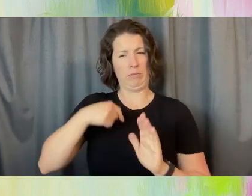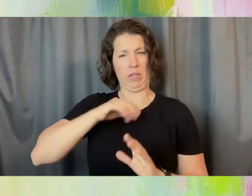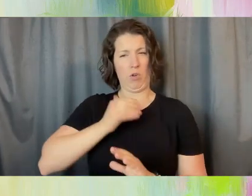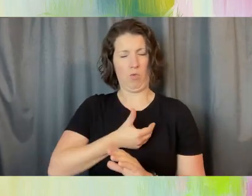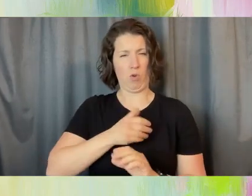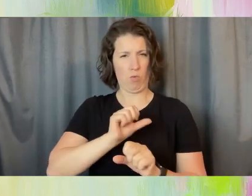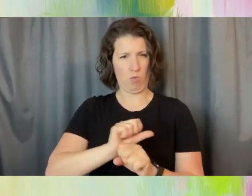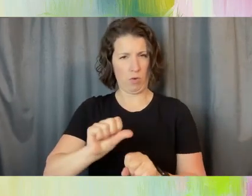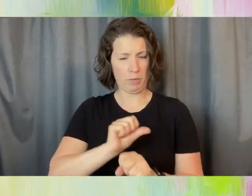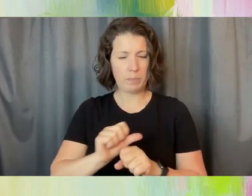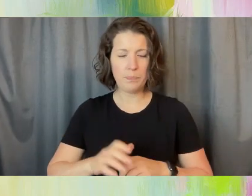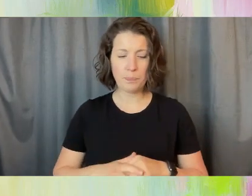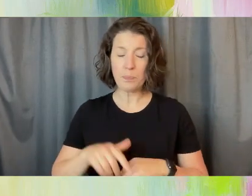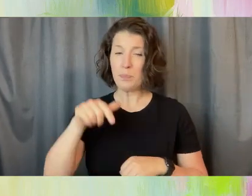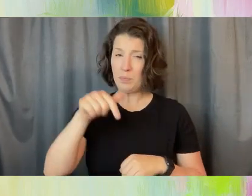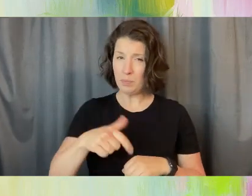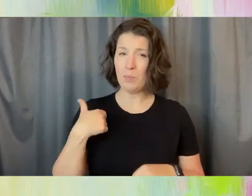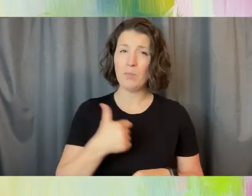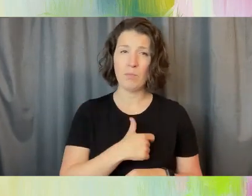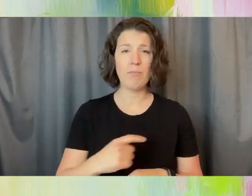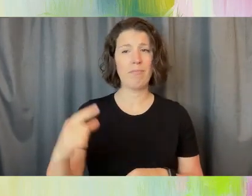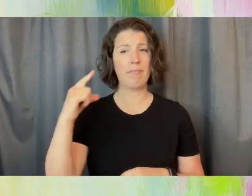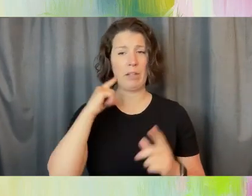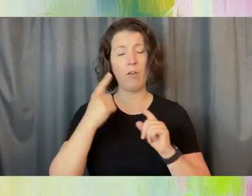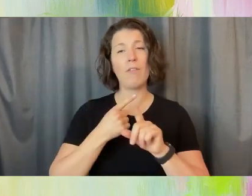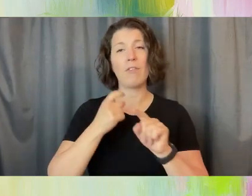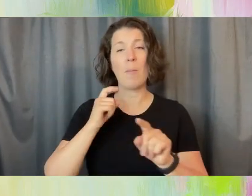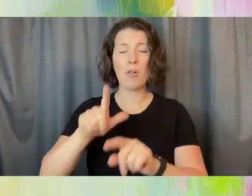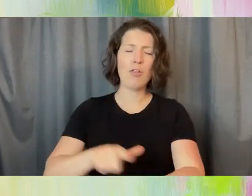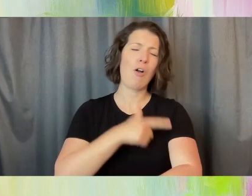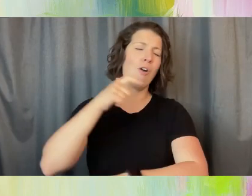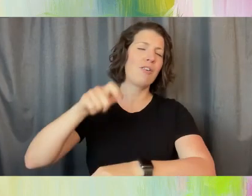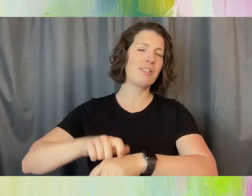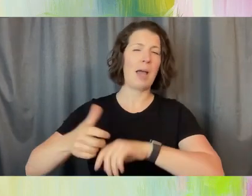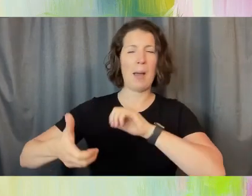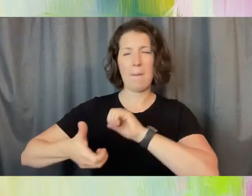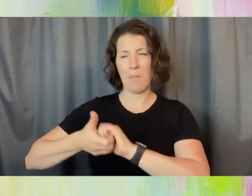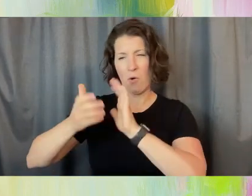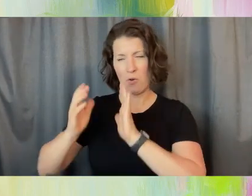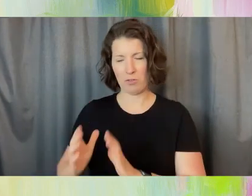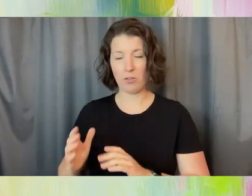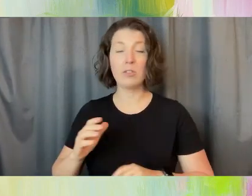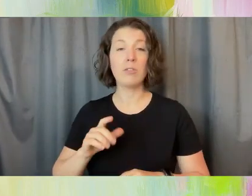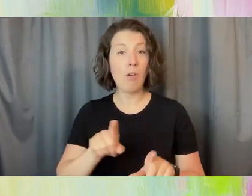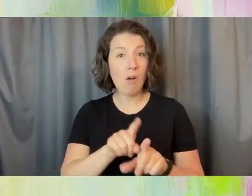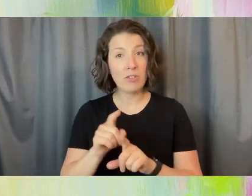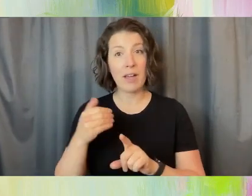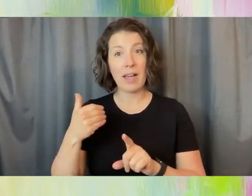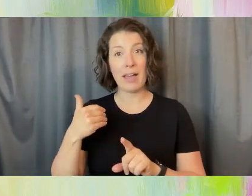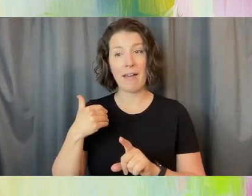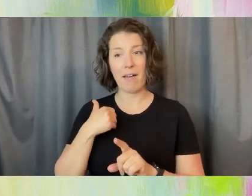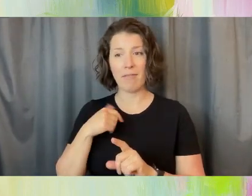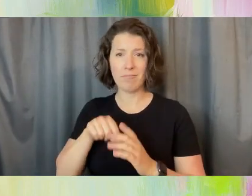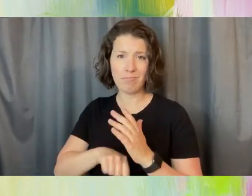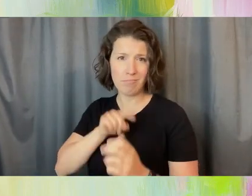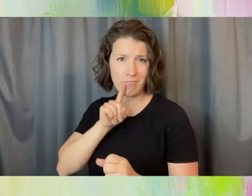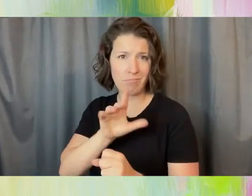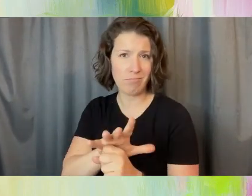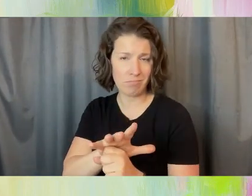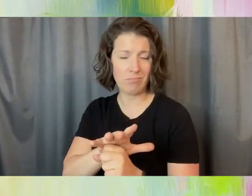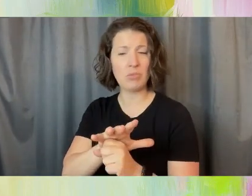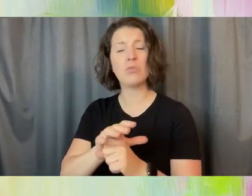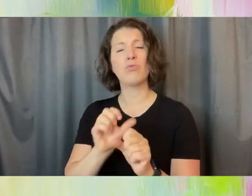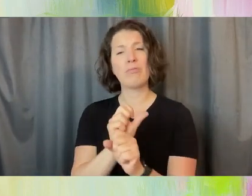going to hear from some of our longtime partners, and we also have a deep commitment to creating